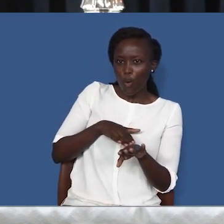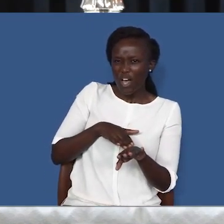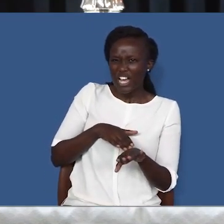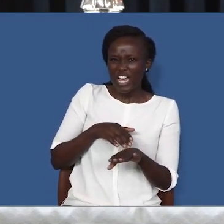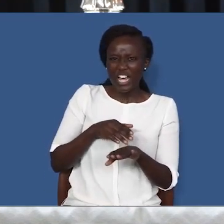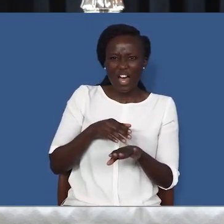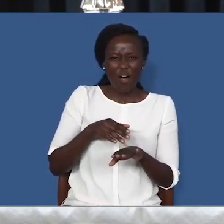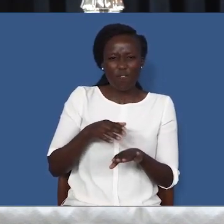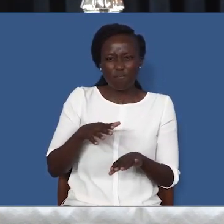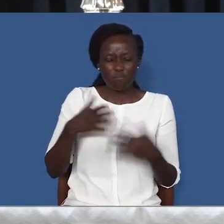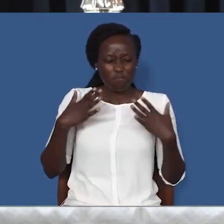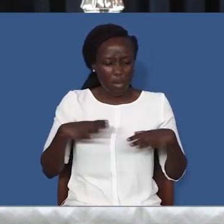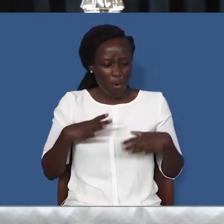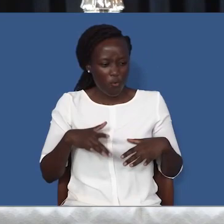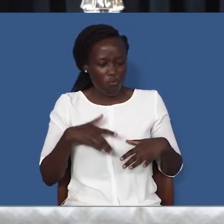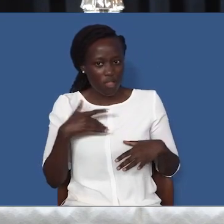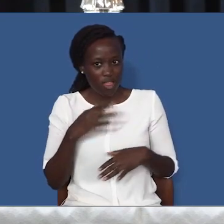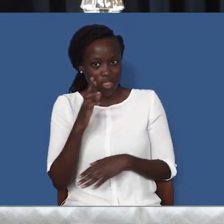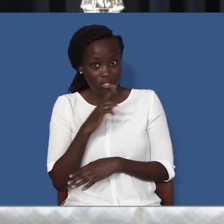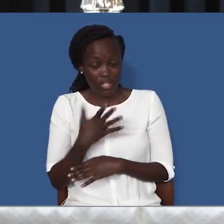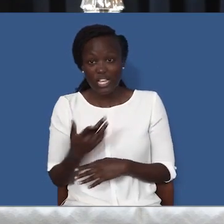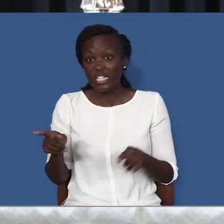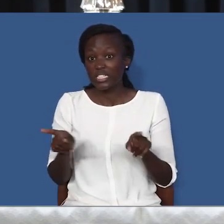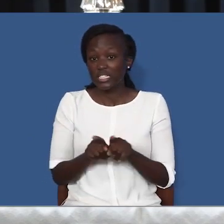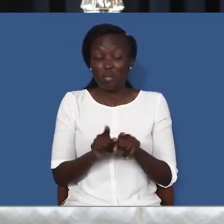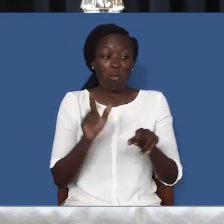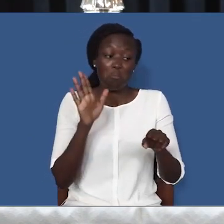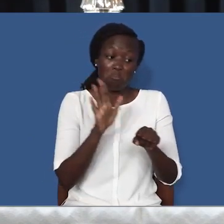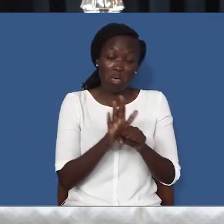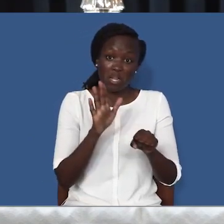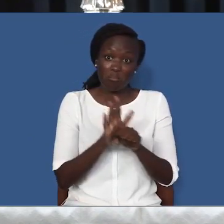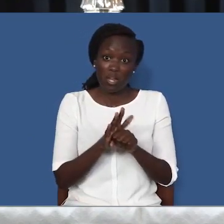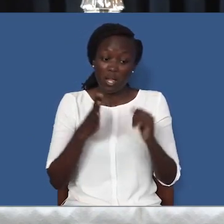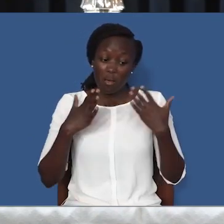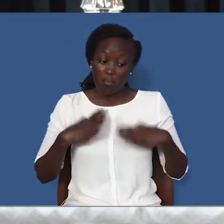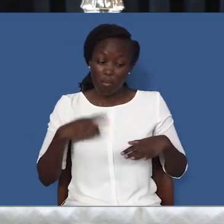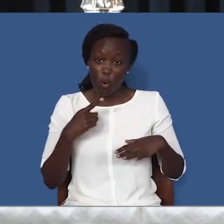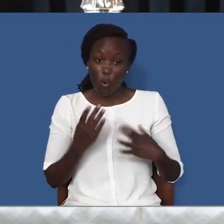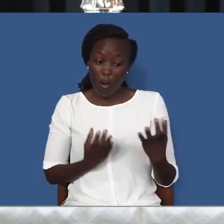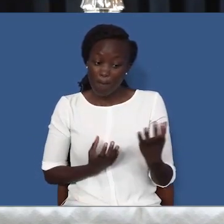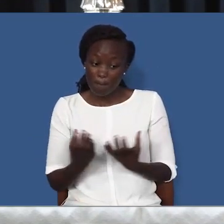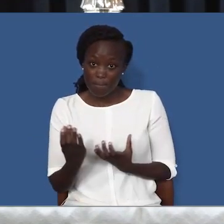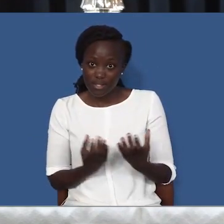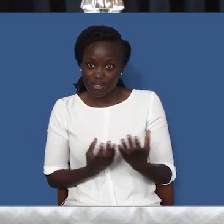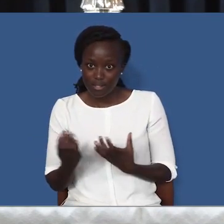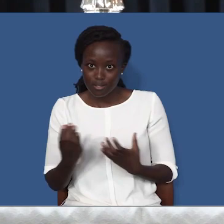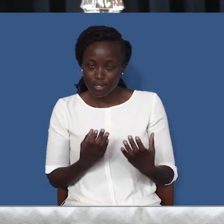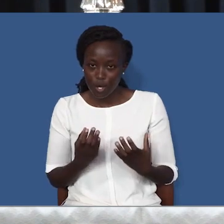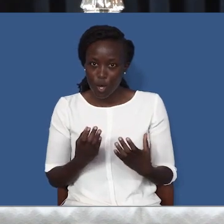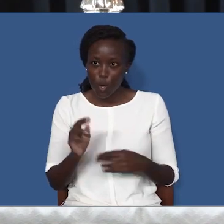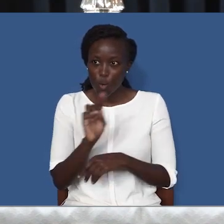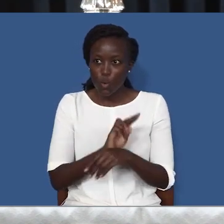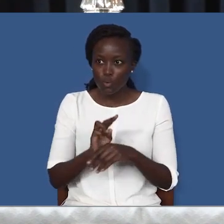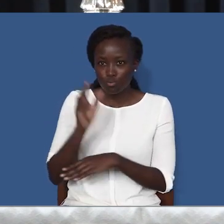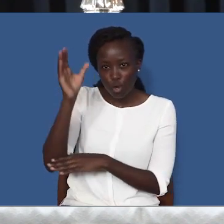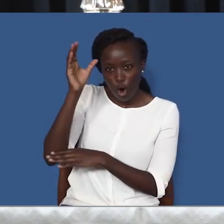And most businessmen in our country today and even beyond have actually adopted this concept that they don't want